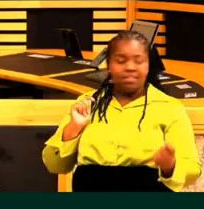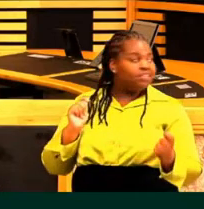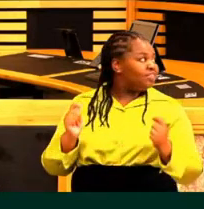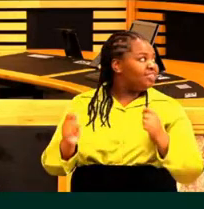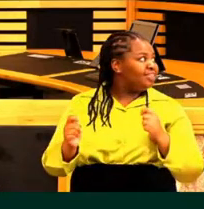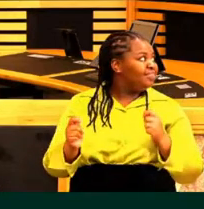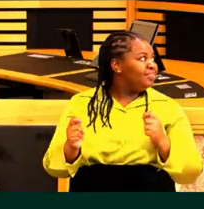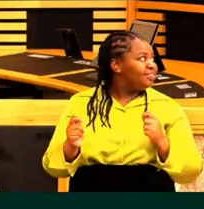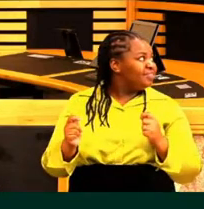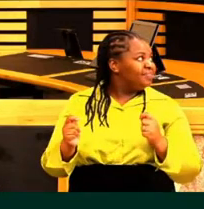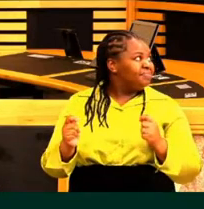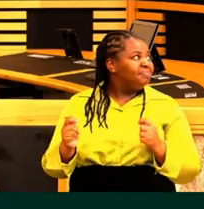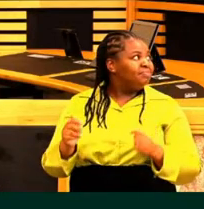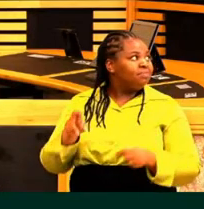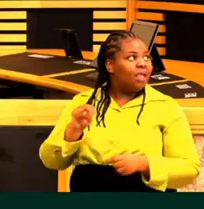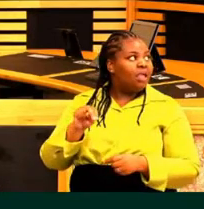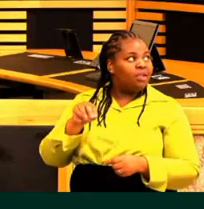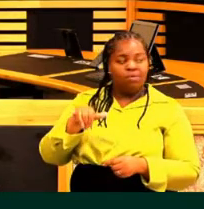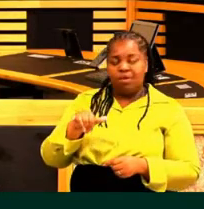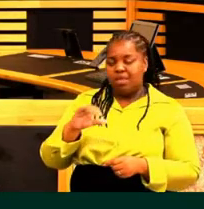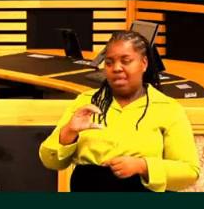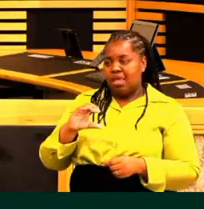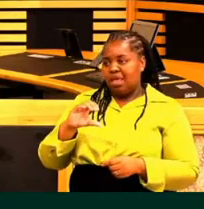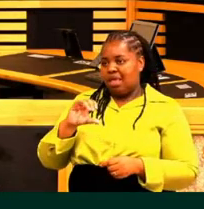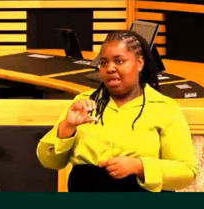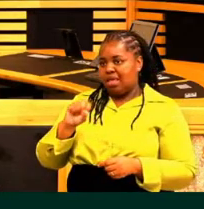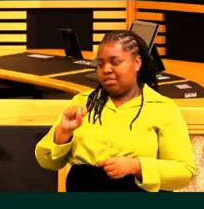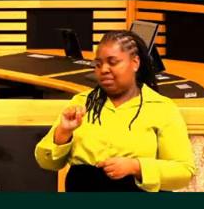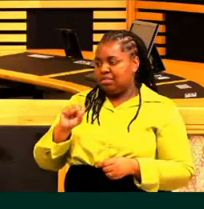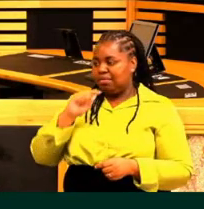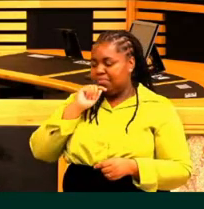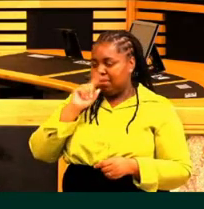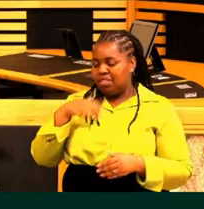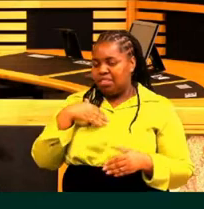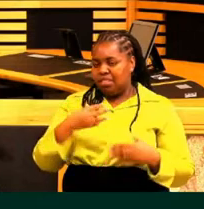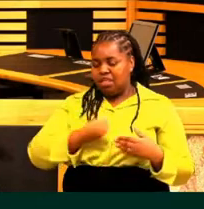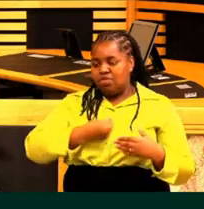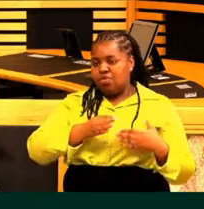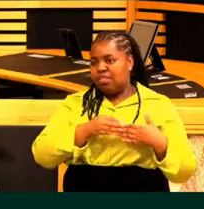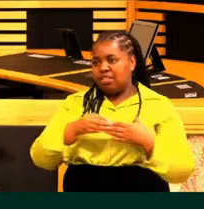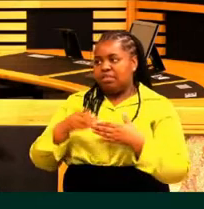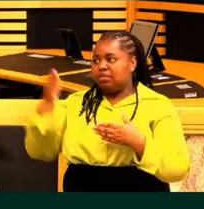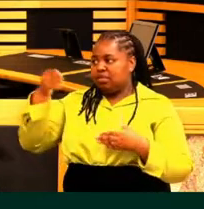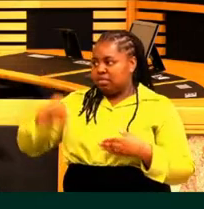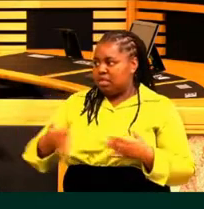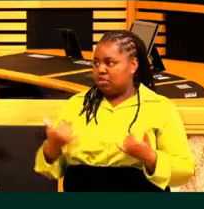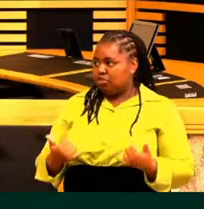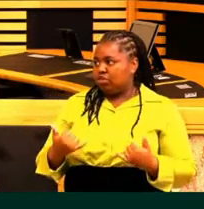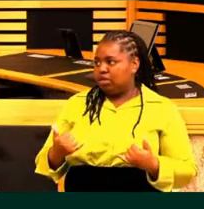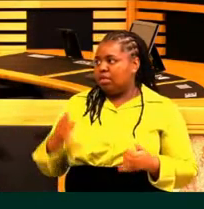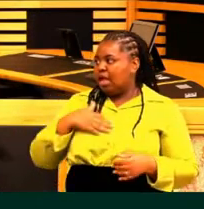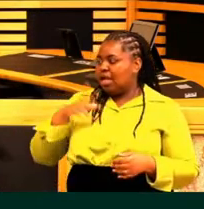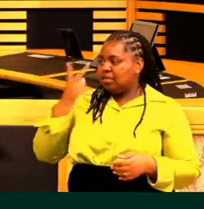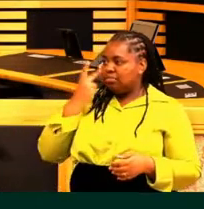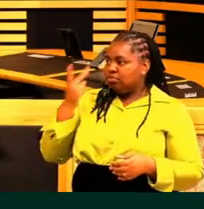economy we have NYS and I'm happy that the presidential youth employment initiative is also here today